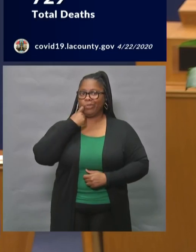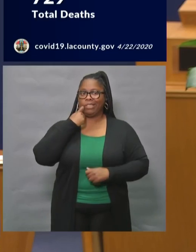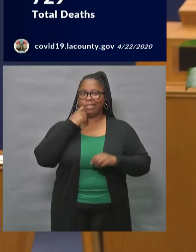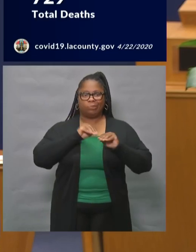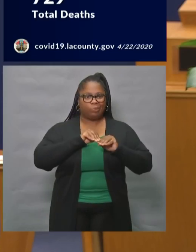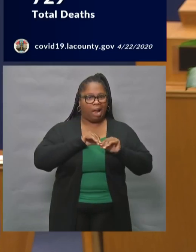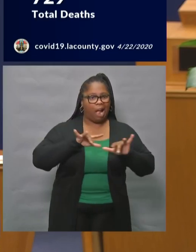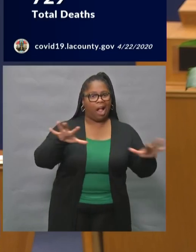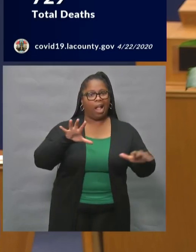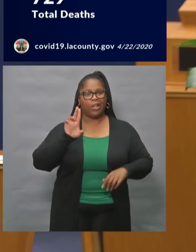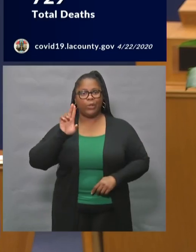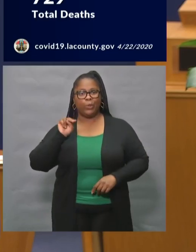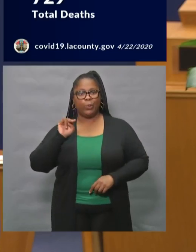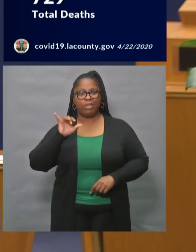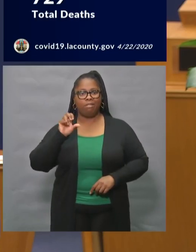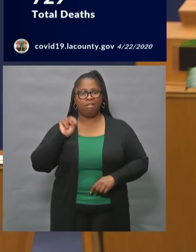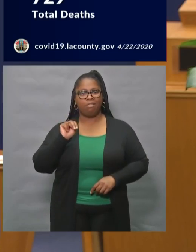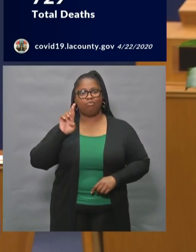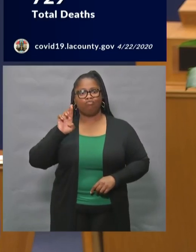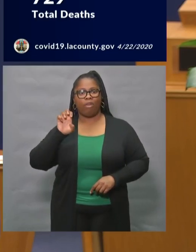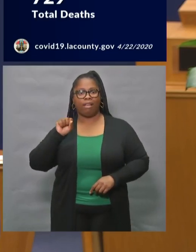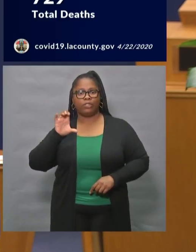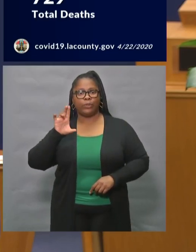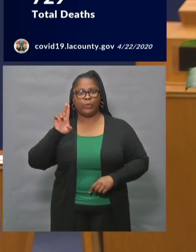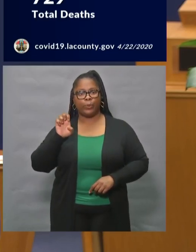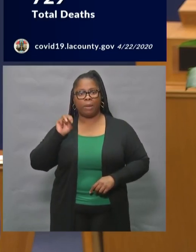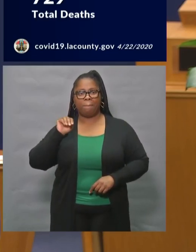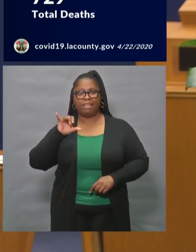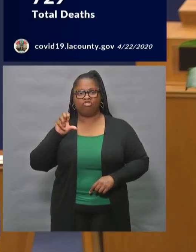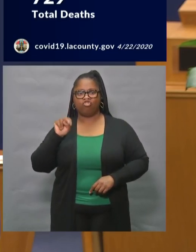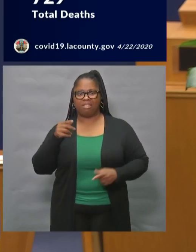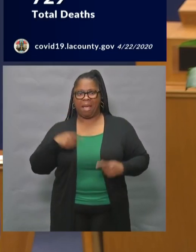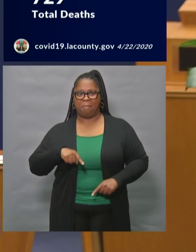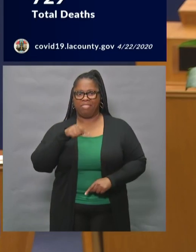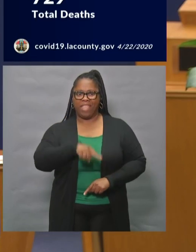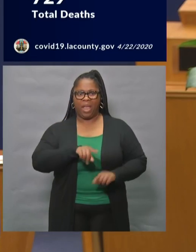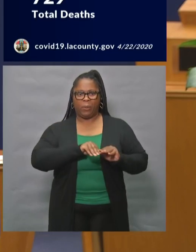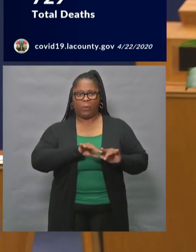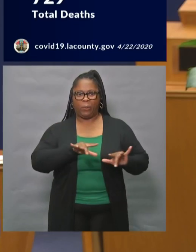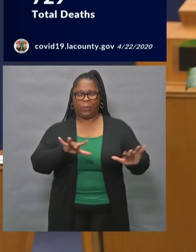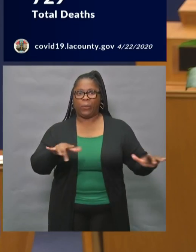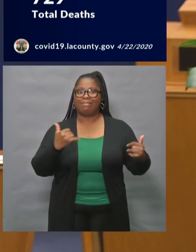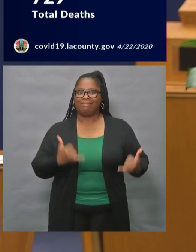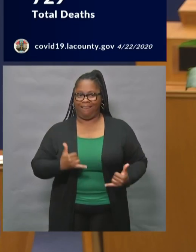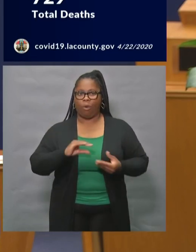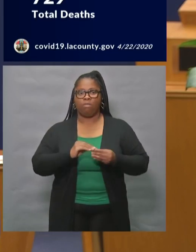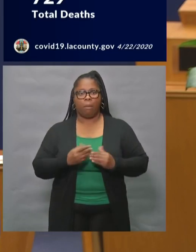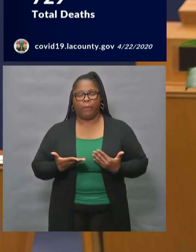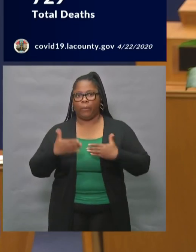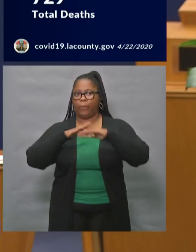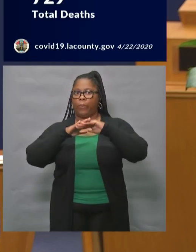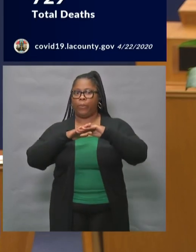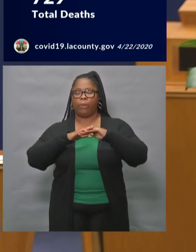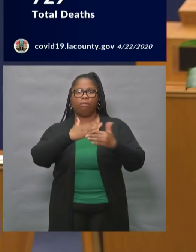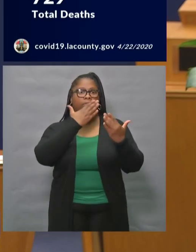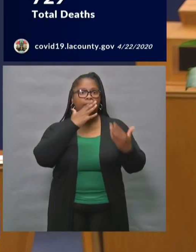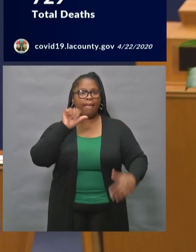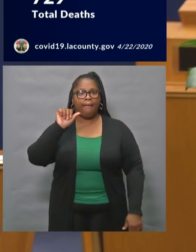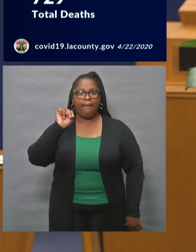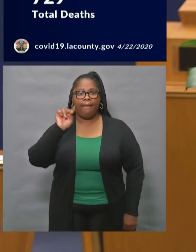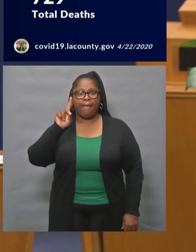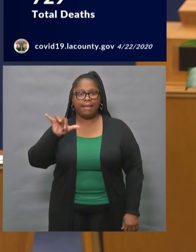Rescue Mission. And again, I want to thank everybody who's working, Housing for Health, and Andy Bales and his entire